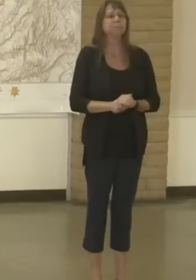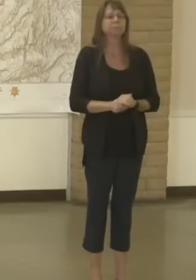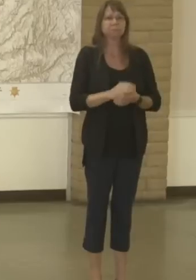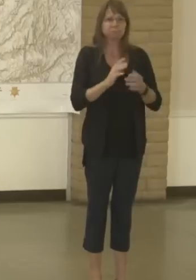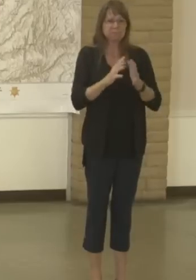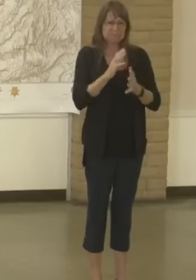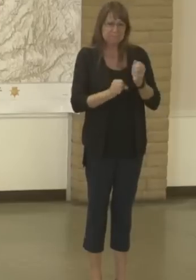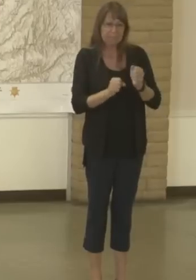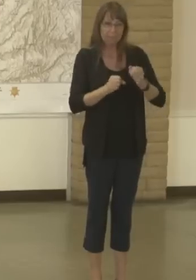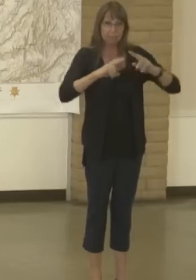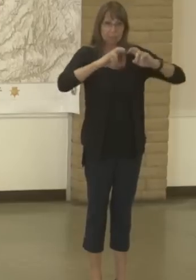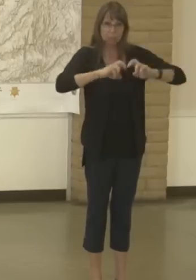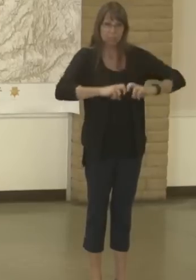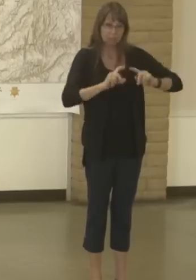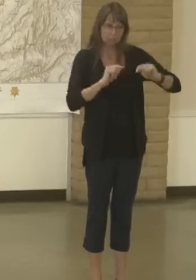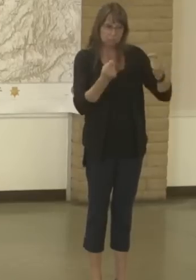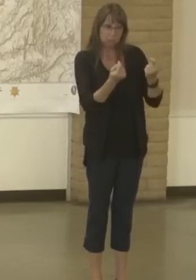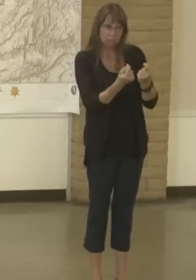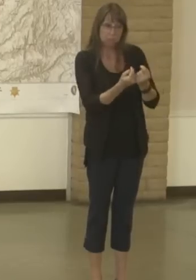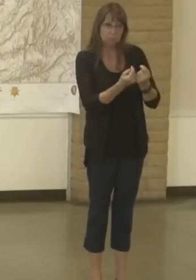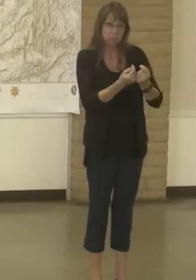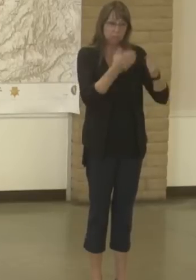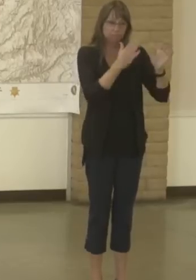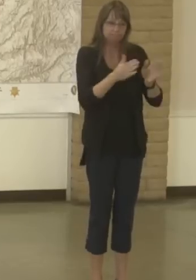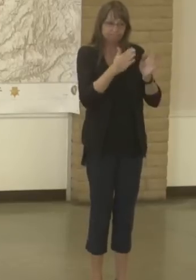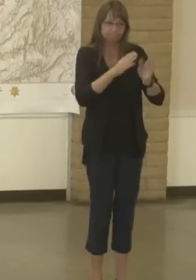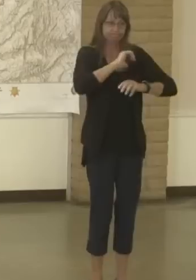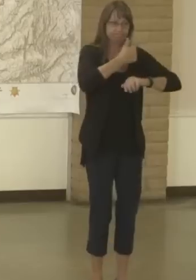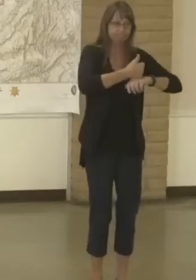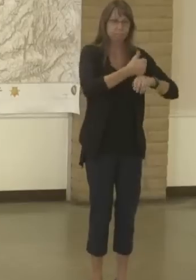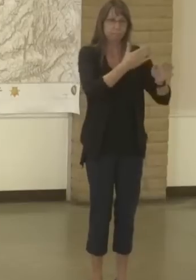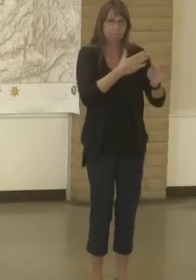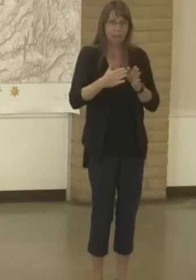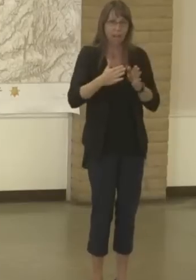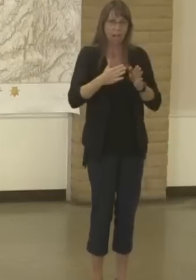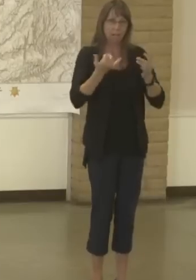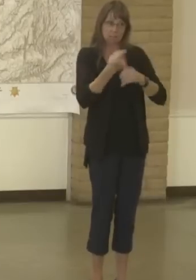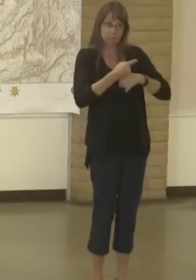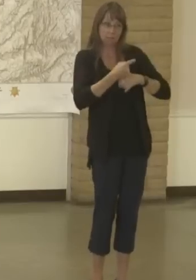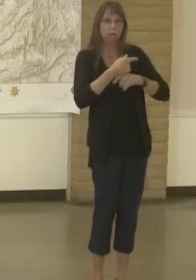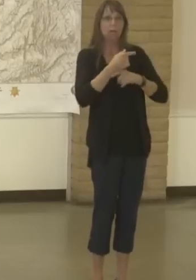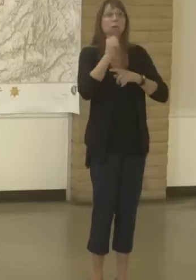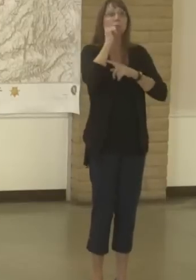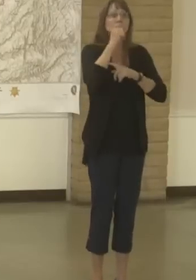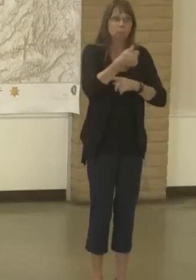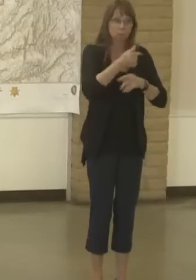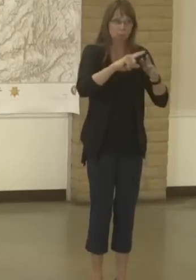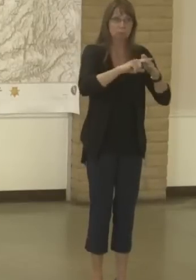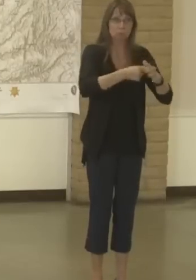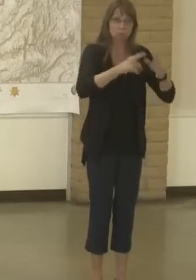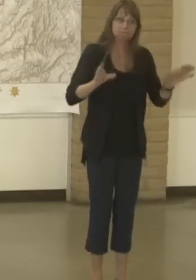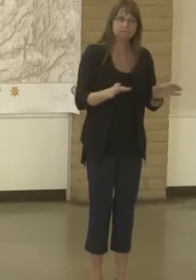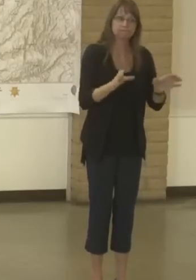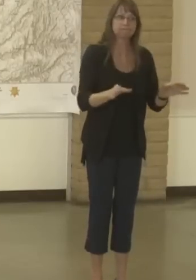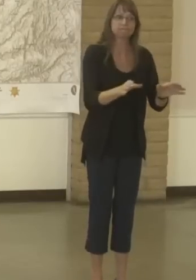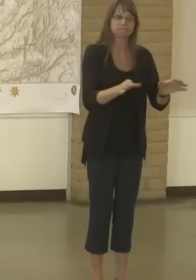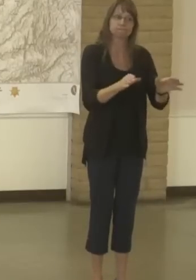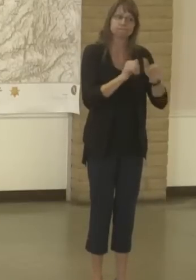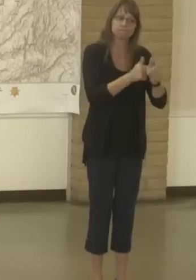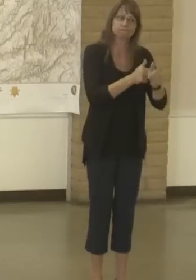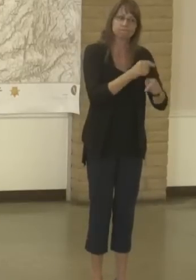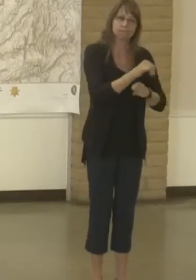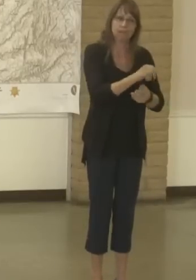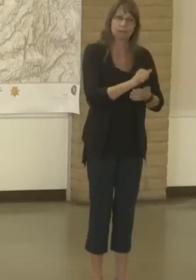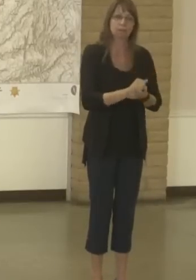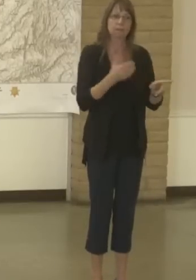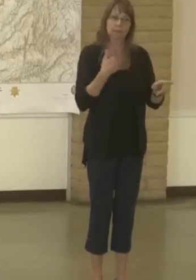damage assessment teams have been putting together their plan today. They will start damage assessment tomorrow, and they have an